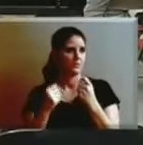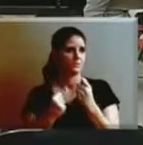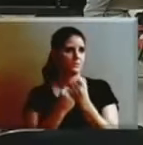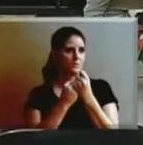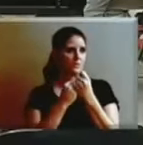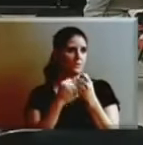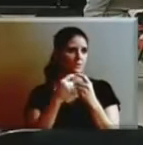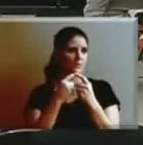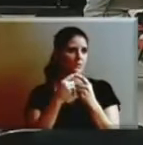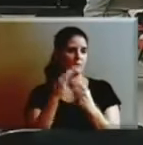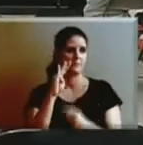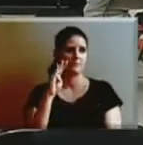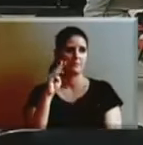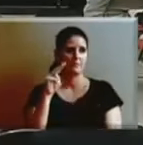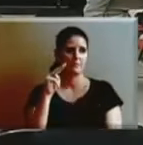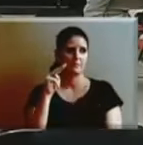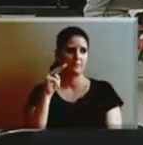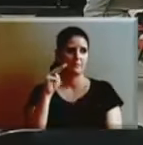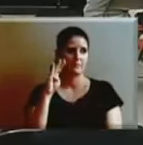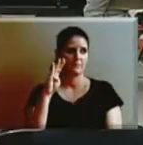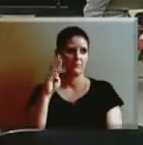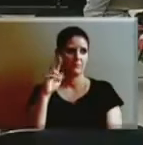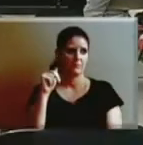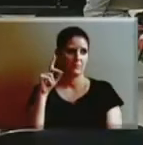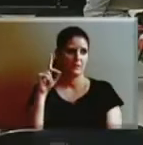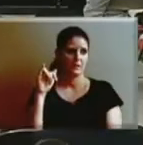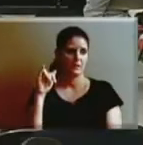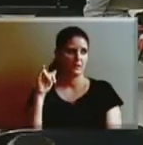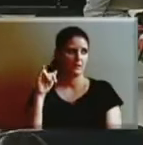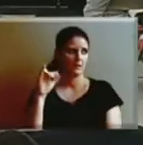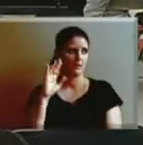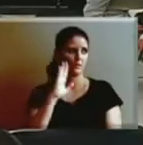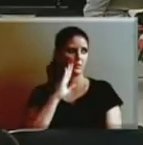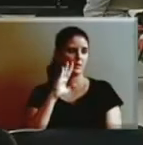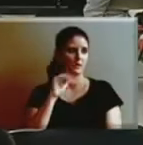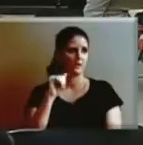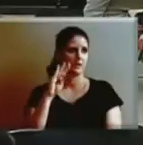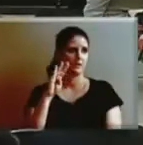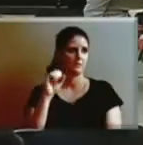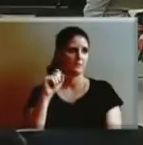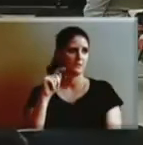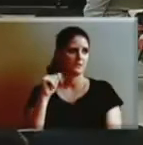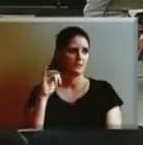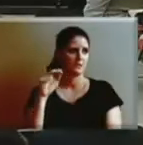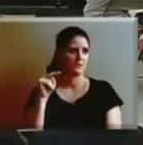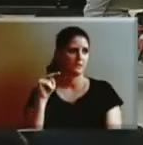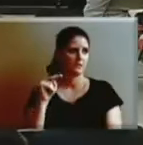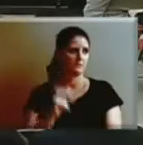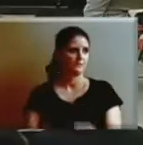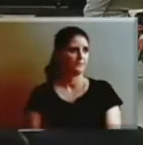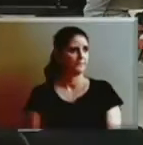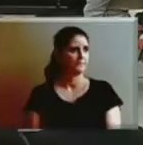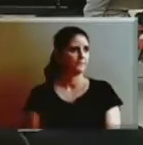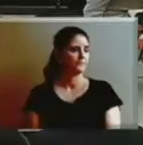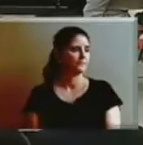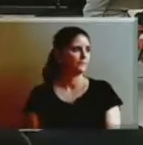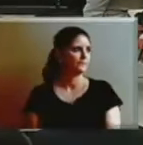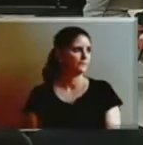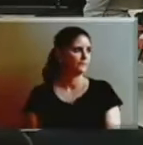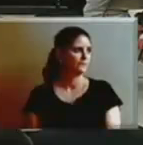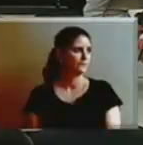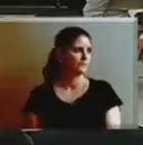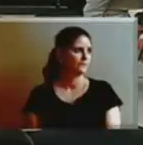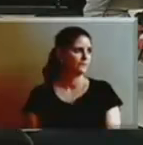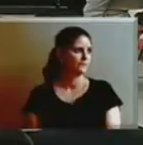and Mr. Brady is abstaining. Okay. Thank you. We will now move on